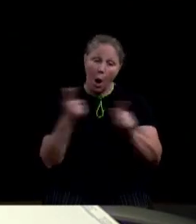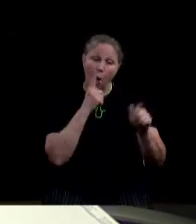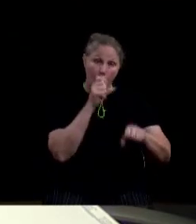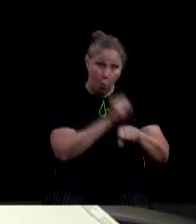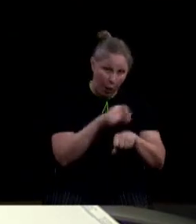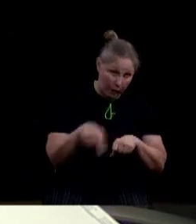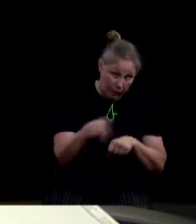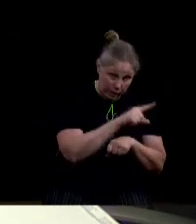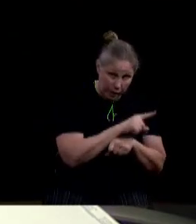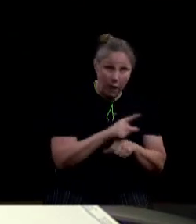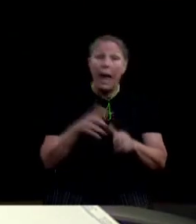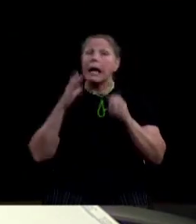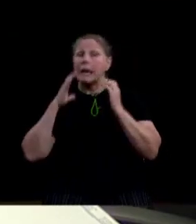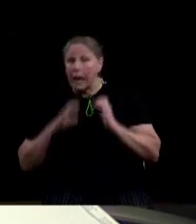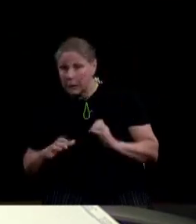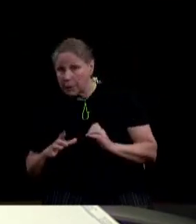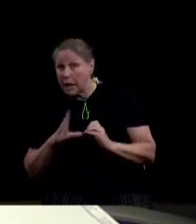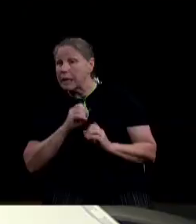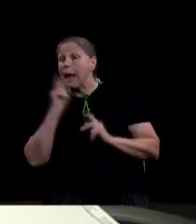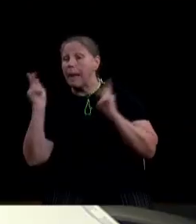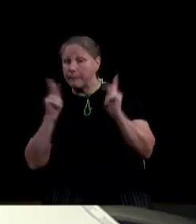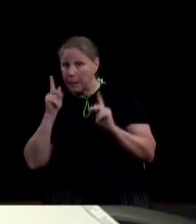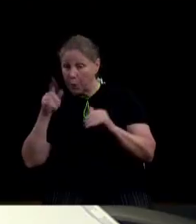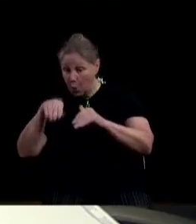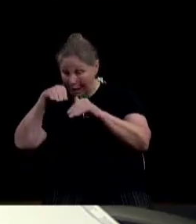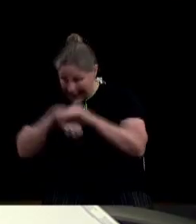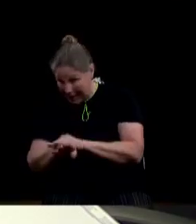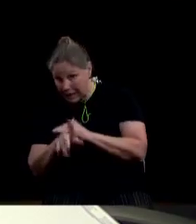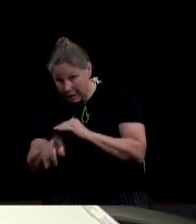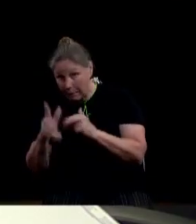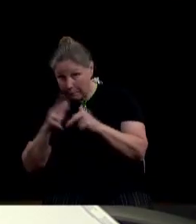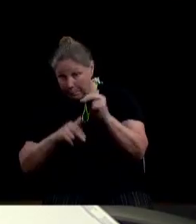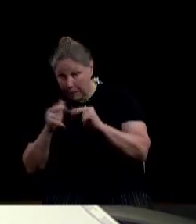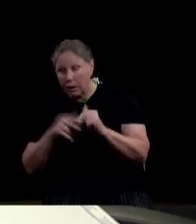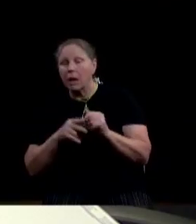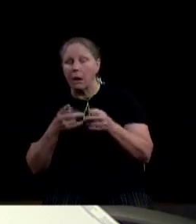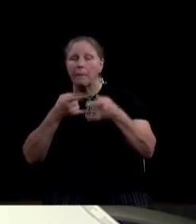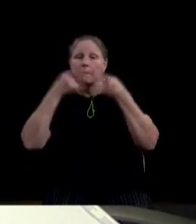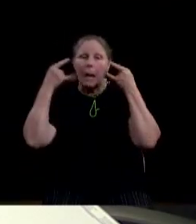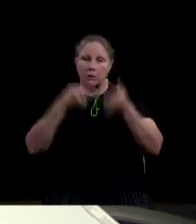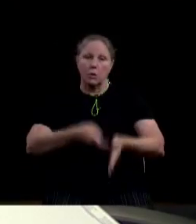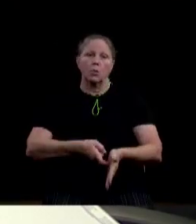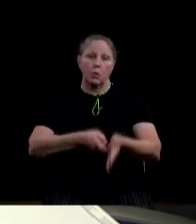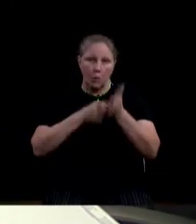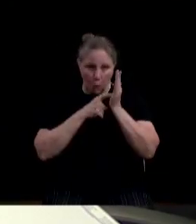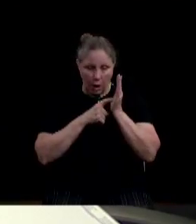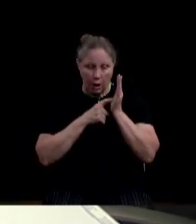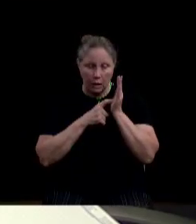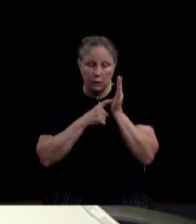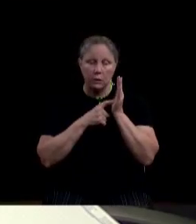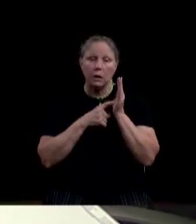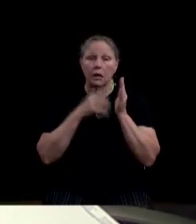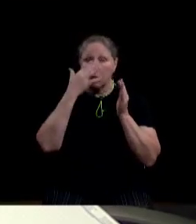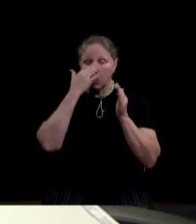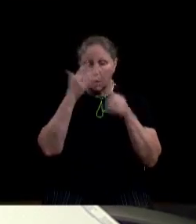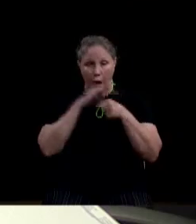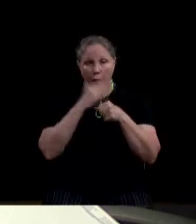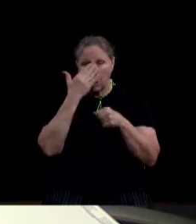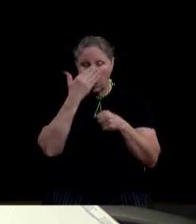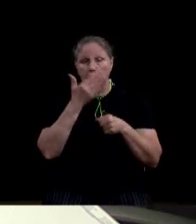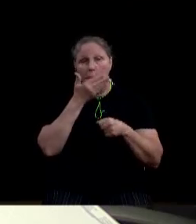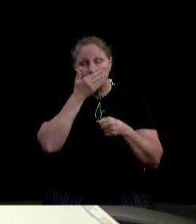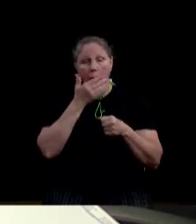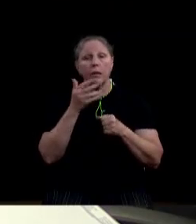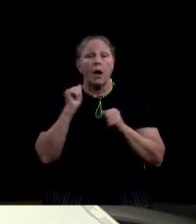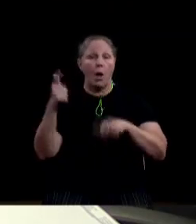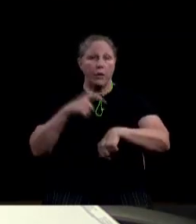on their premises to wear face coverings over their nose and mouth at all times when in proximity